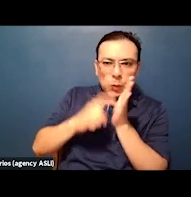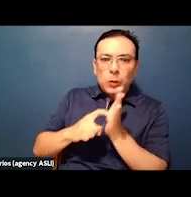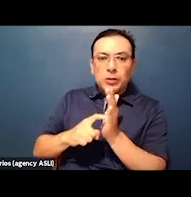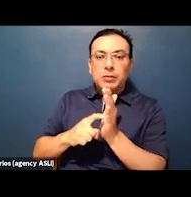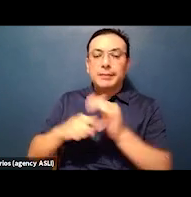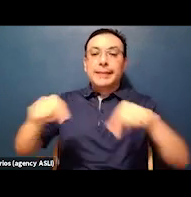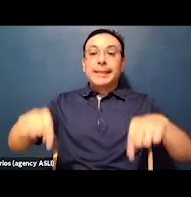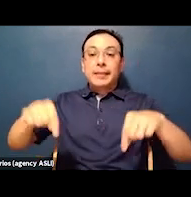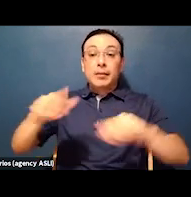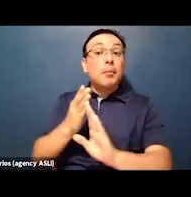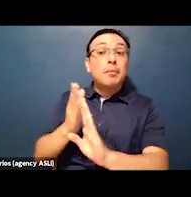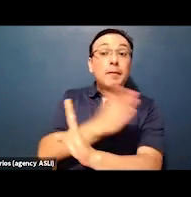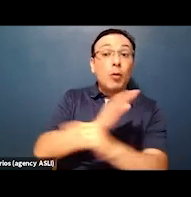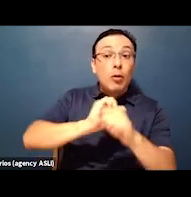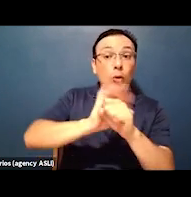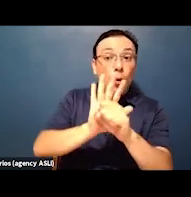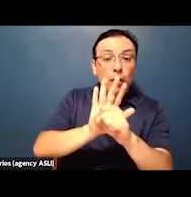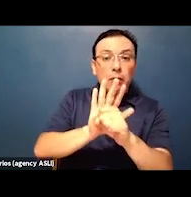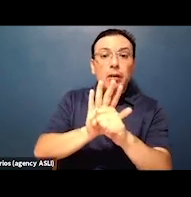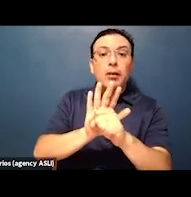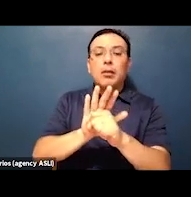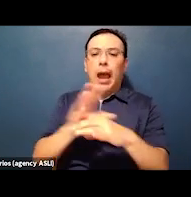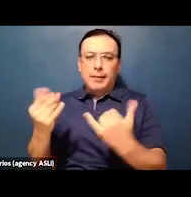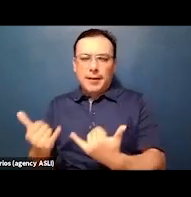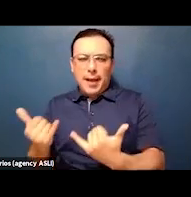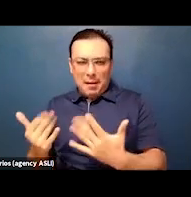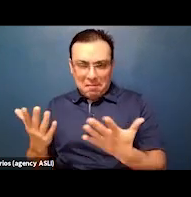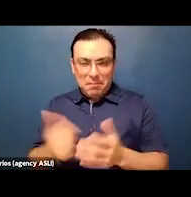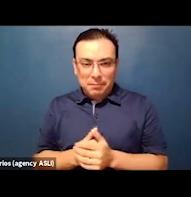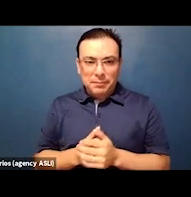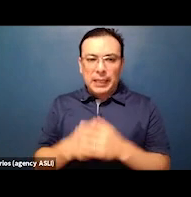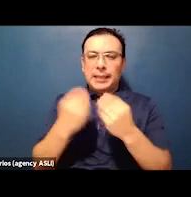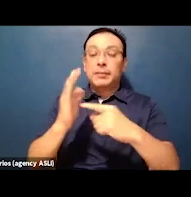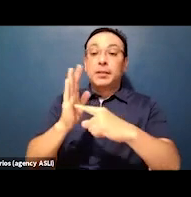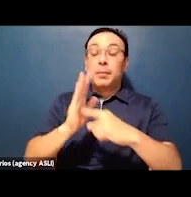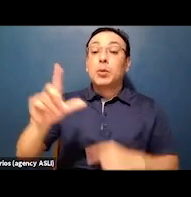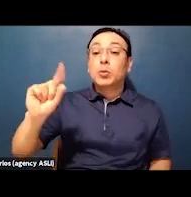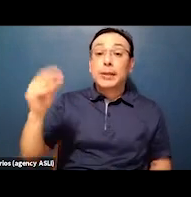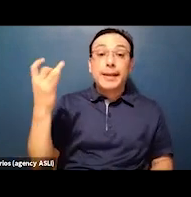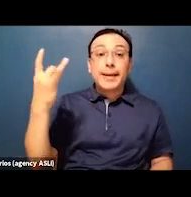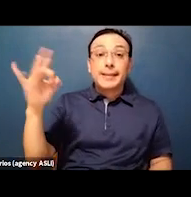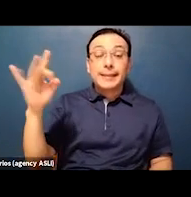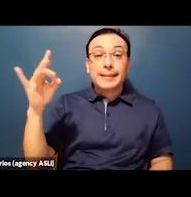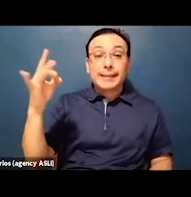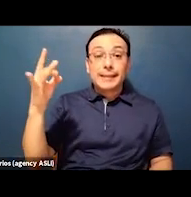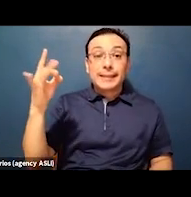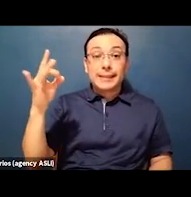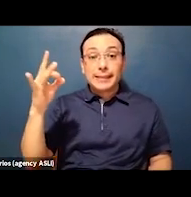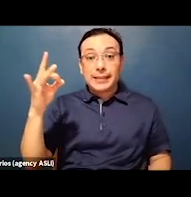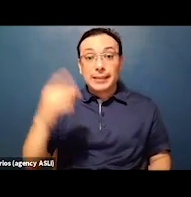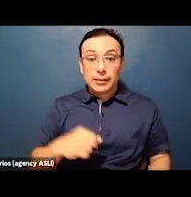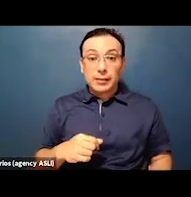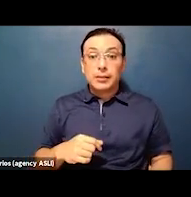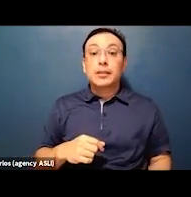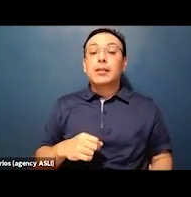in the city. In 2018, for example, there were approximately 1 million working age adults